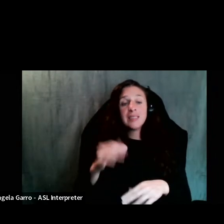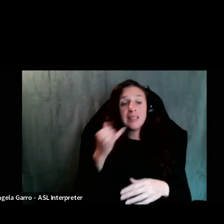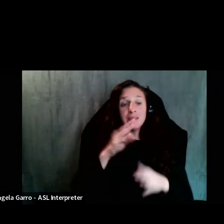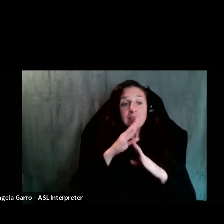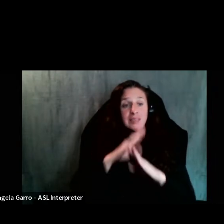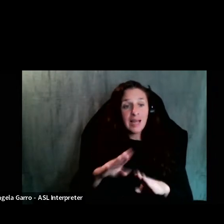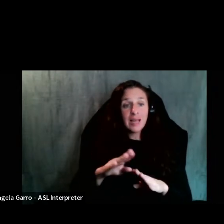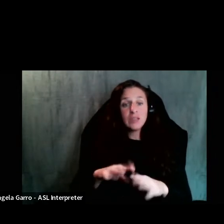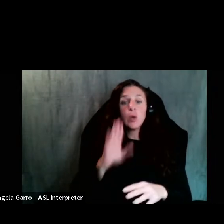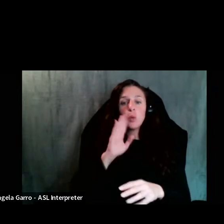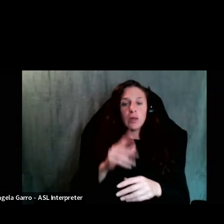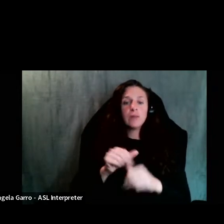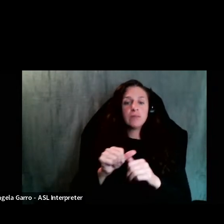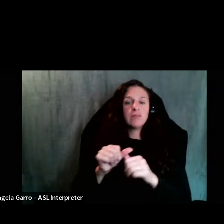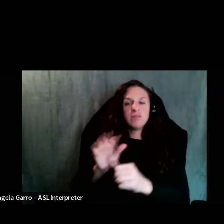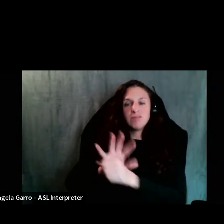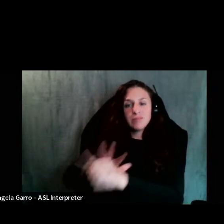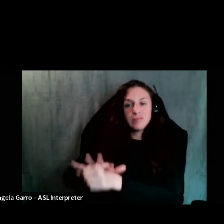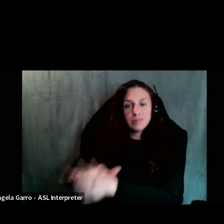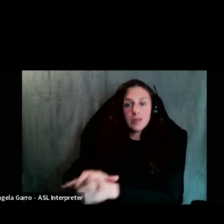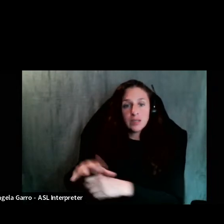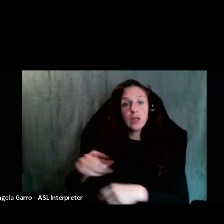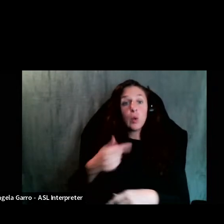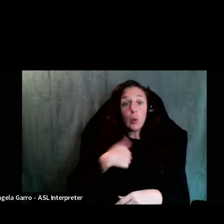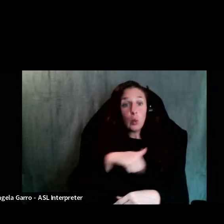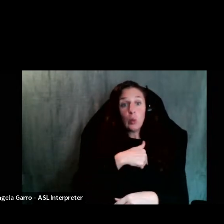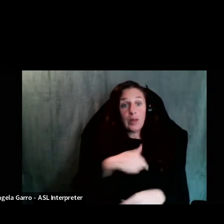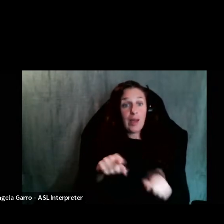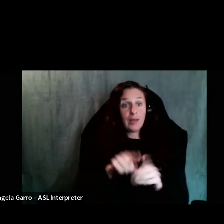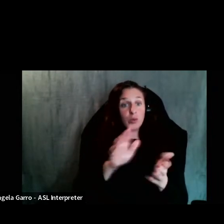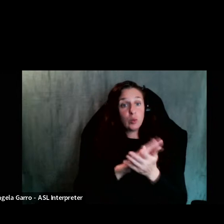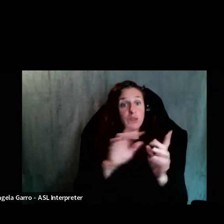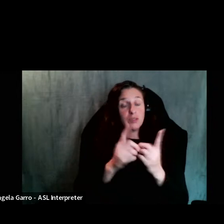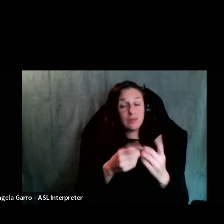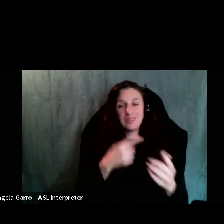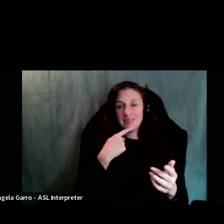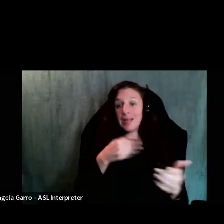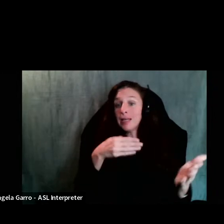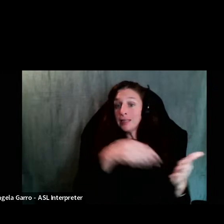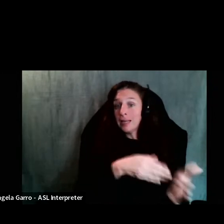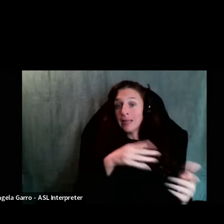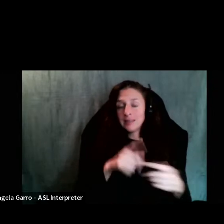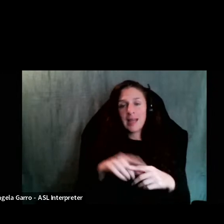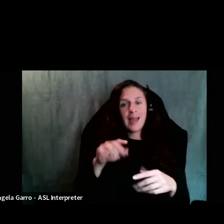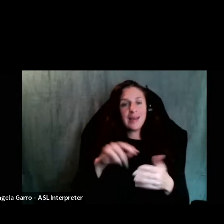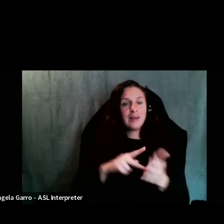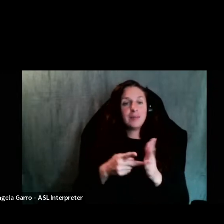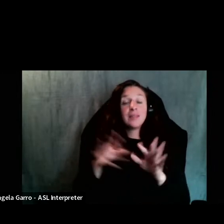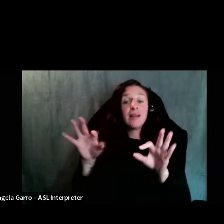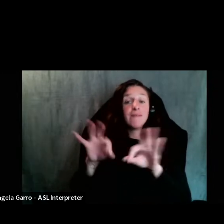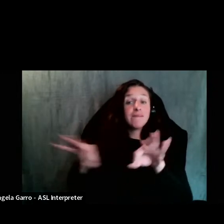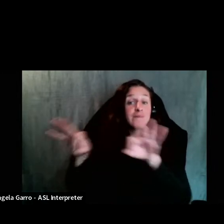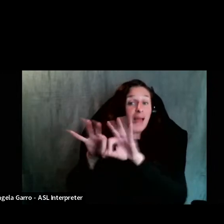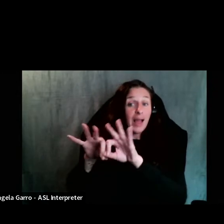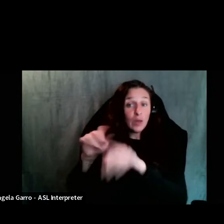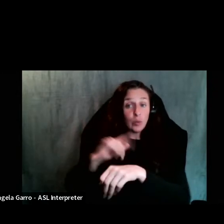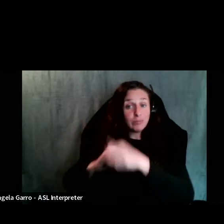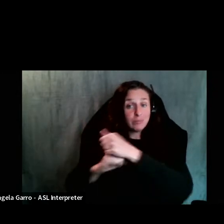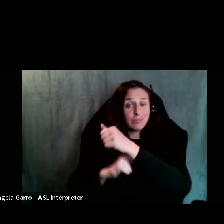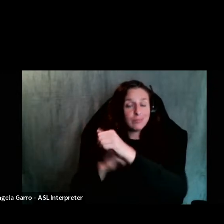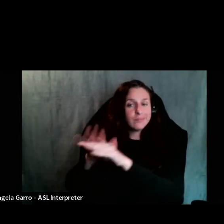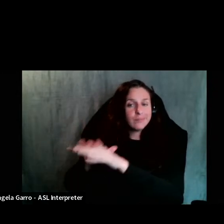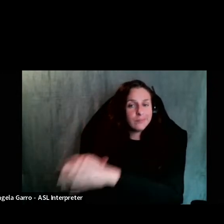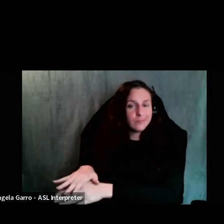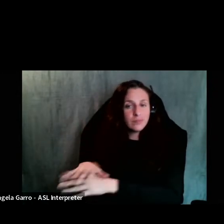systems of oppression that we as a school district say we are against, and it undermines the values that we are supposedly founded upon. To not teach